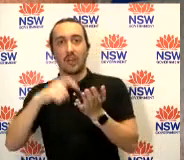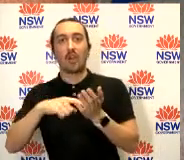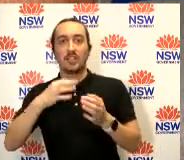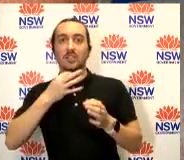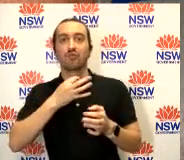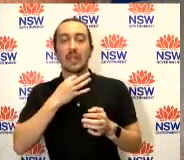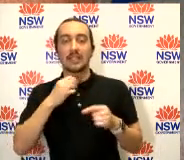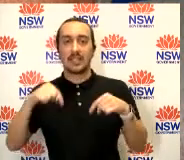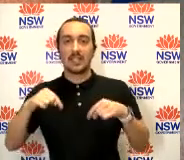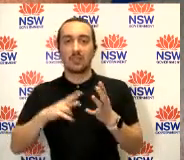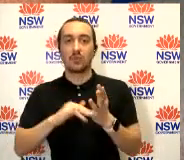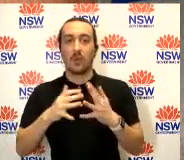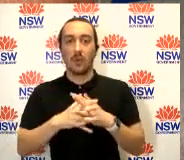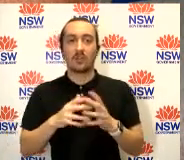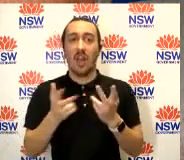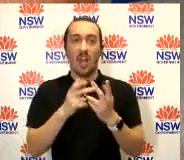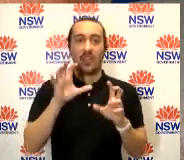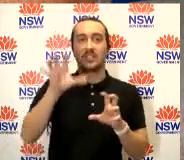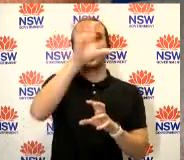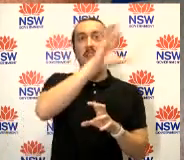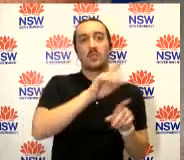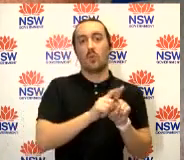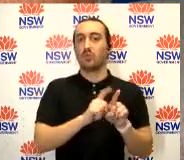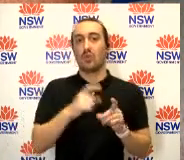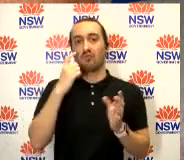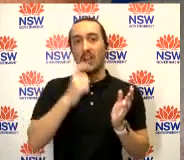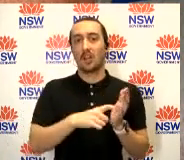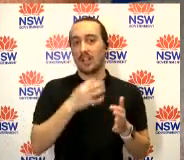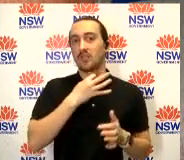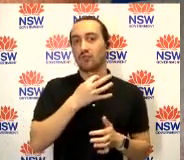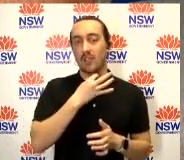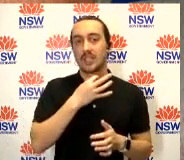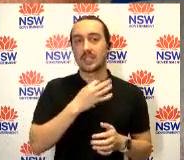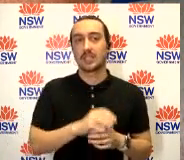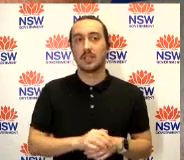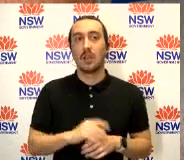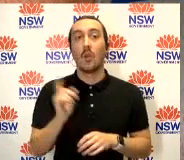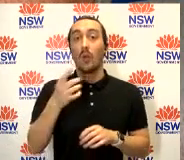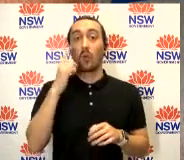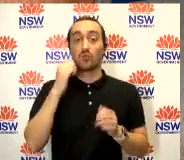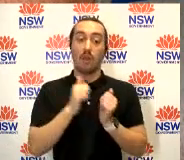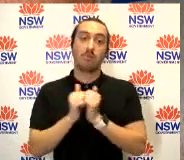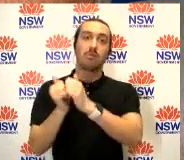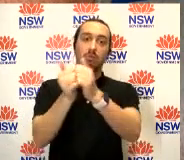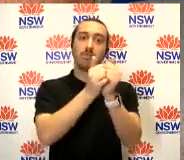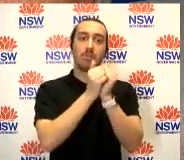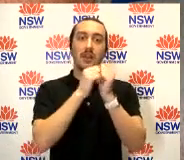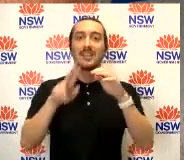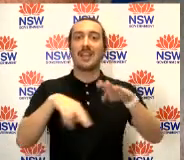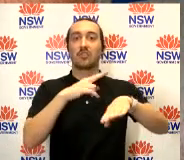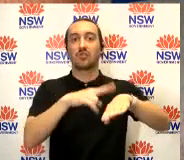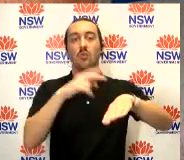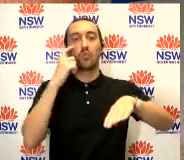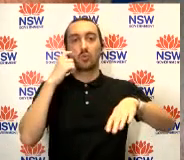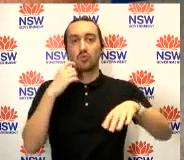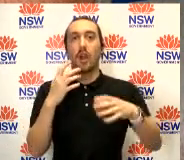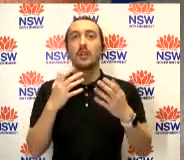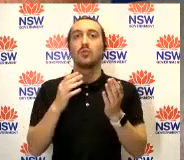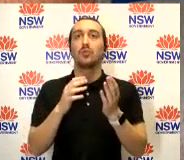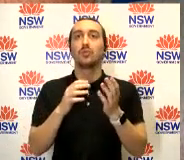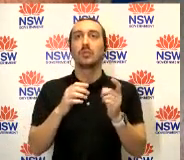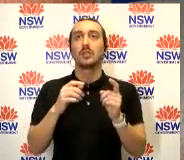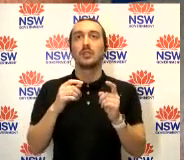work together as well to try and push health and safety forward, and we've all broadly agreed to look into more, or what